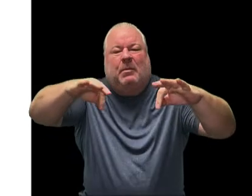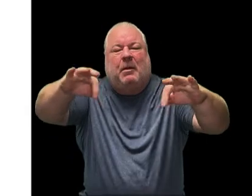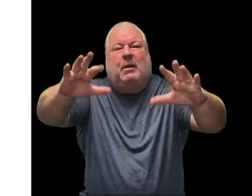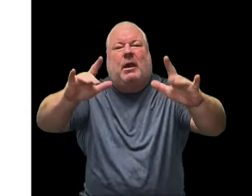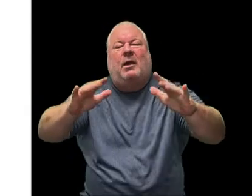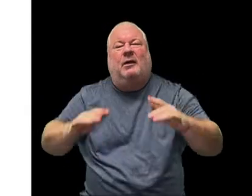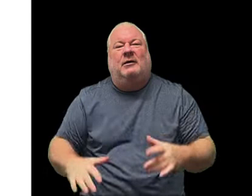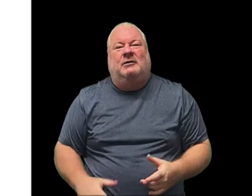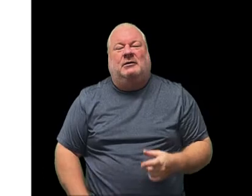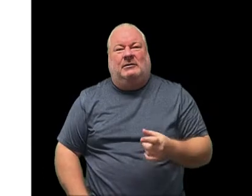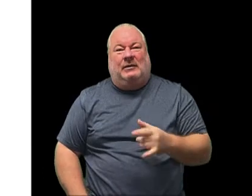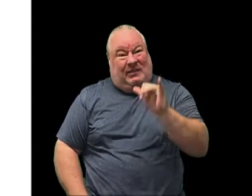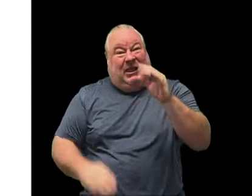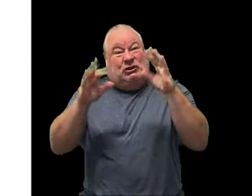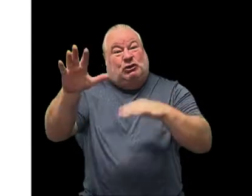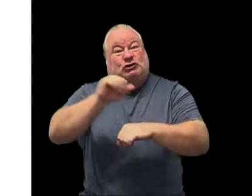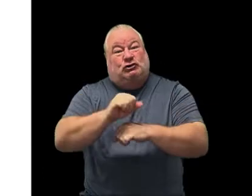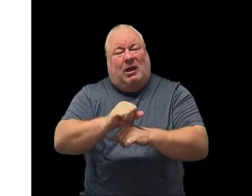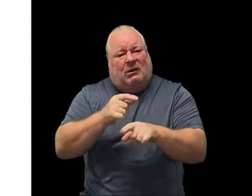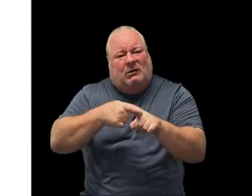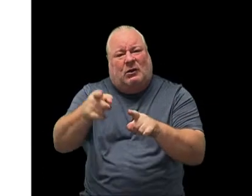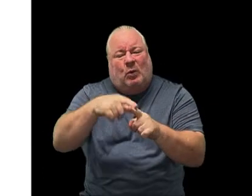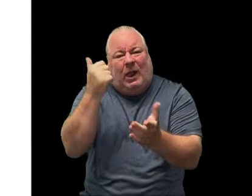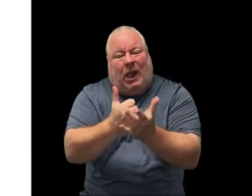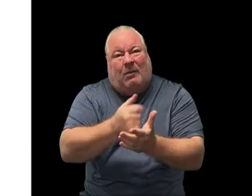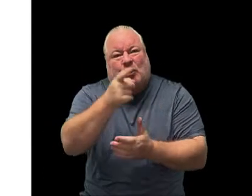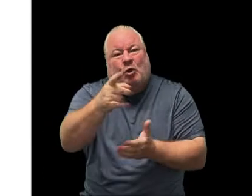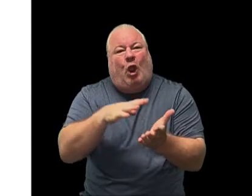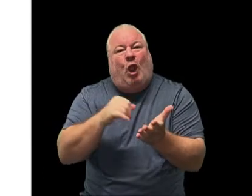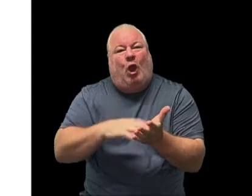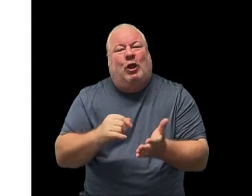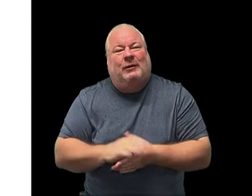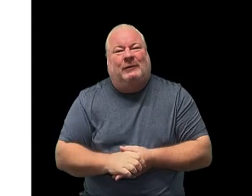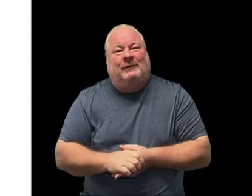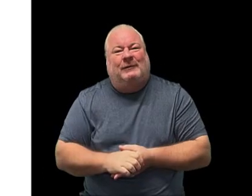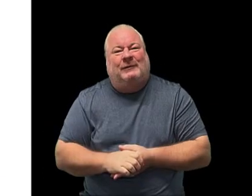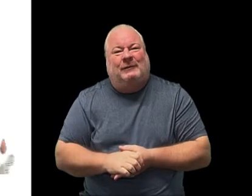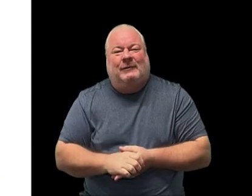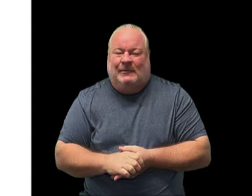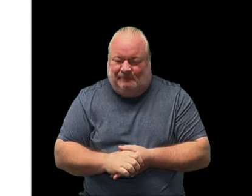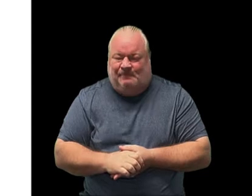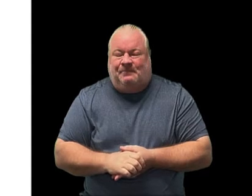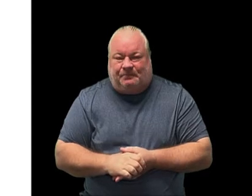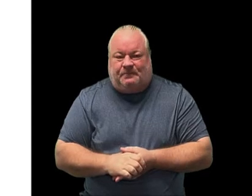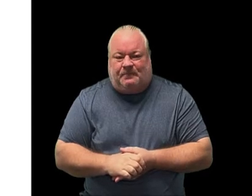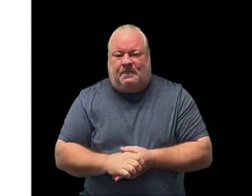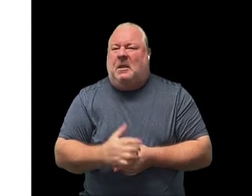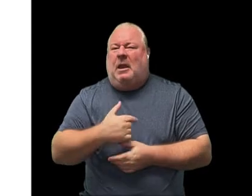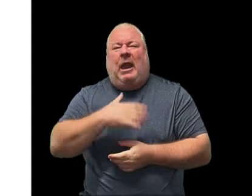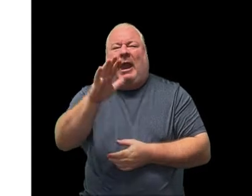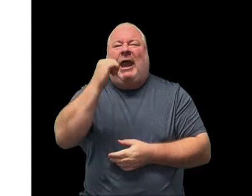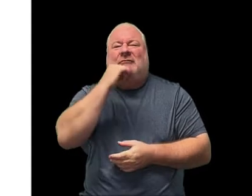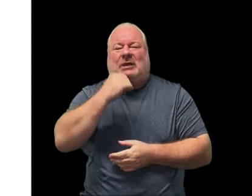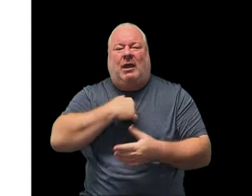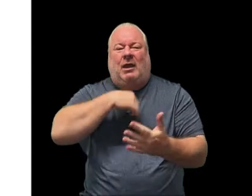Number one, help. Help you to learn. So we'll go through a few of these every